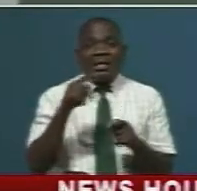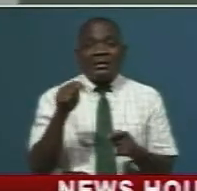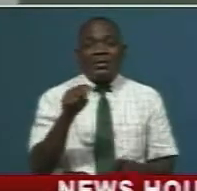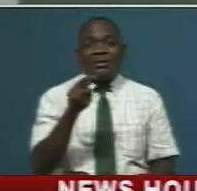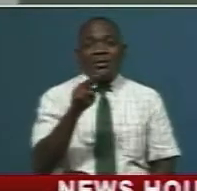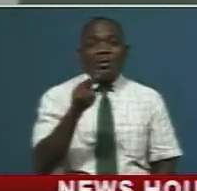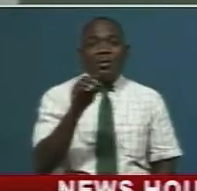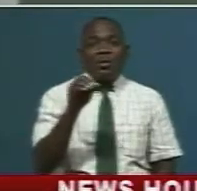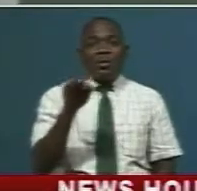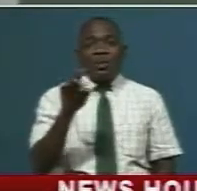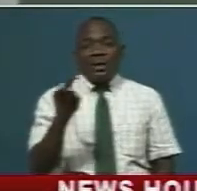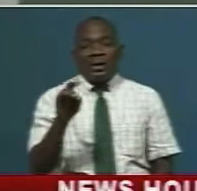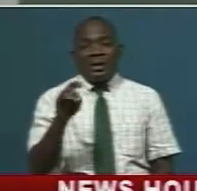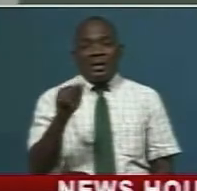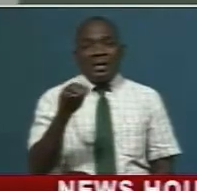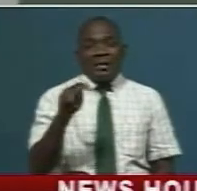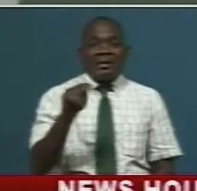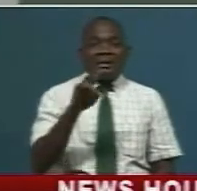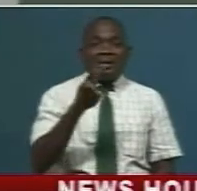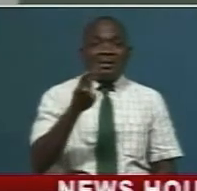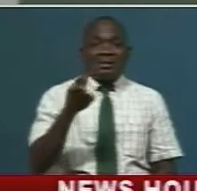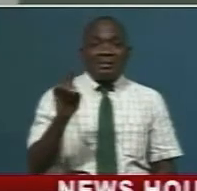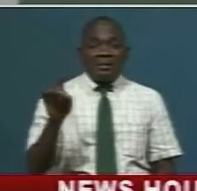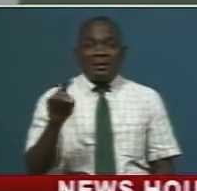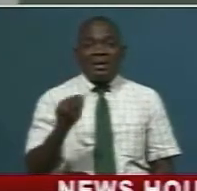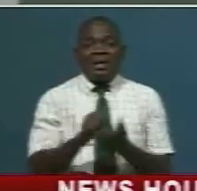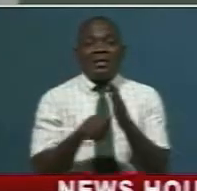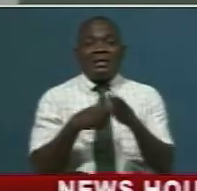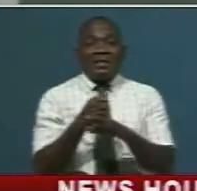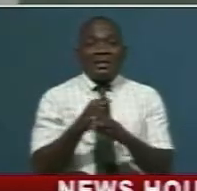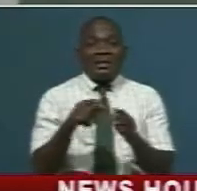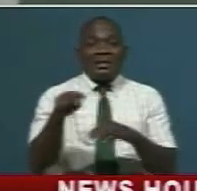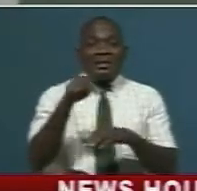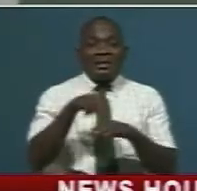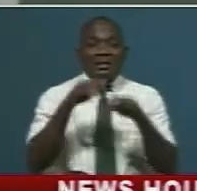Act 778, which established the National Teaching Council.